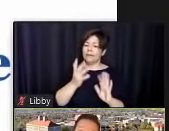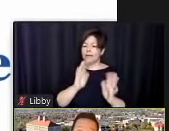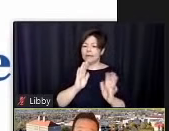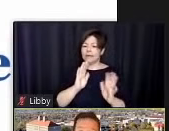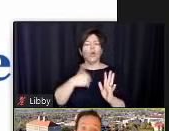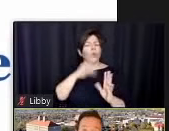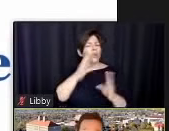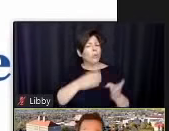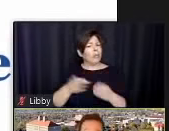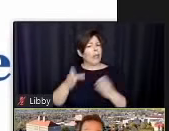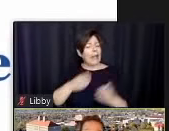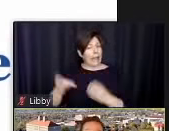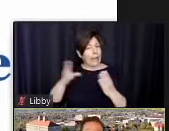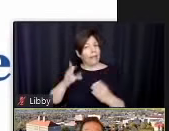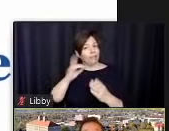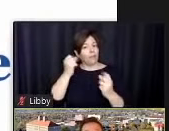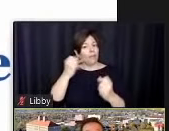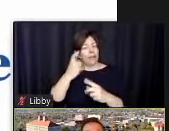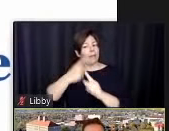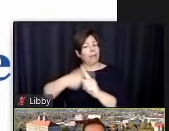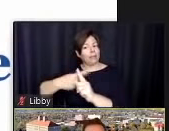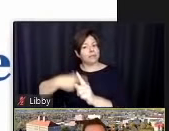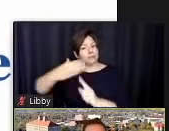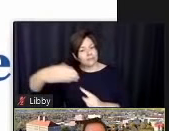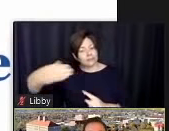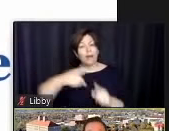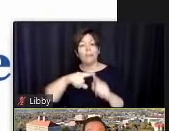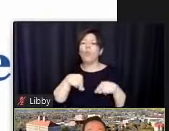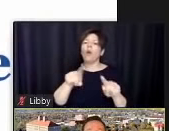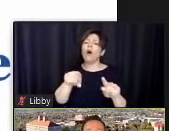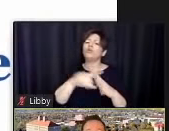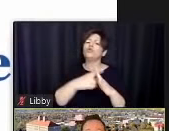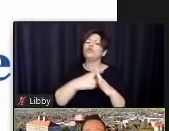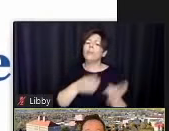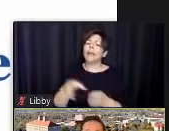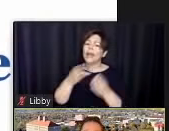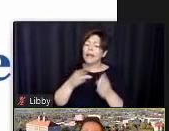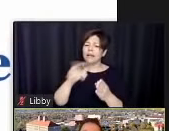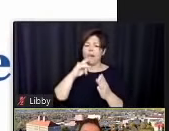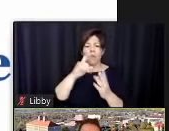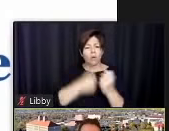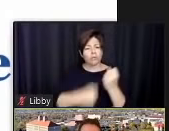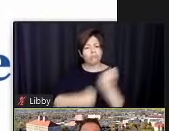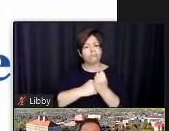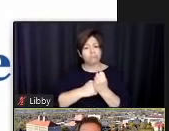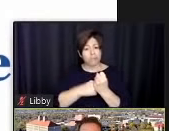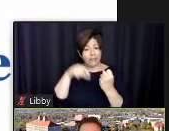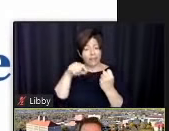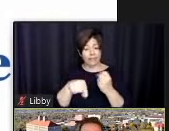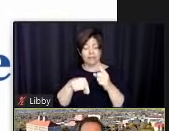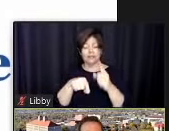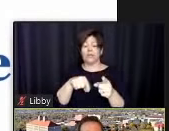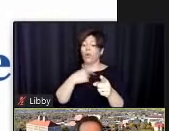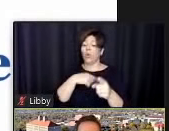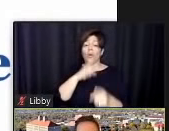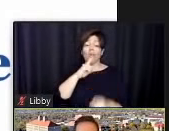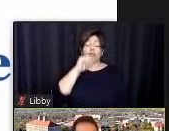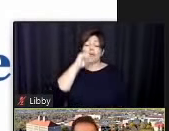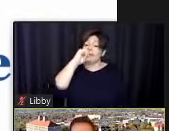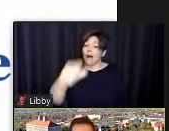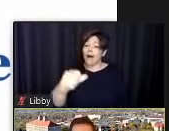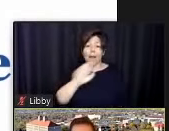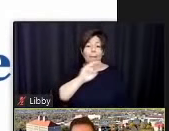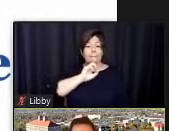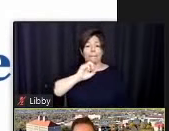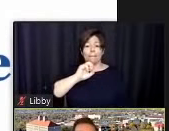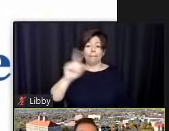the next several months. But as we start planning, I want to reinforce that we are not back in March, April,